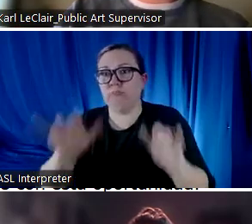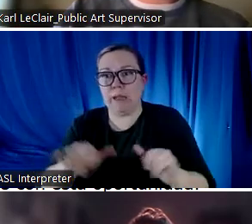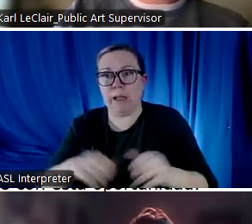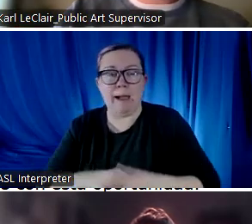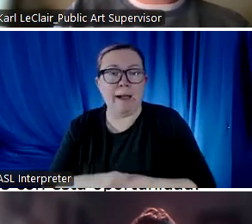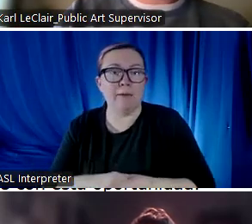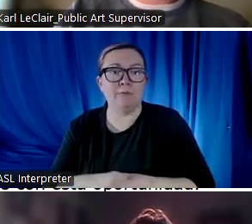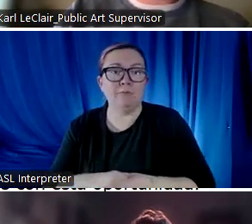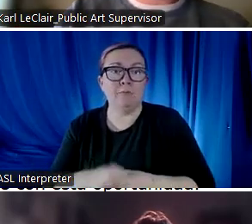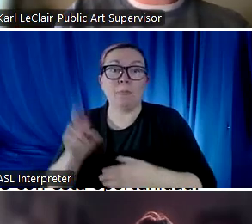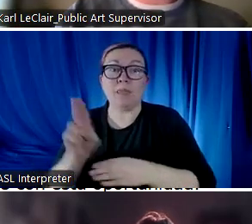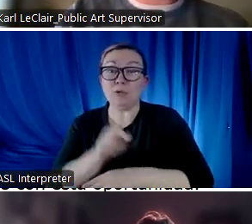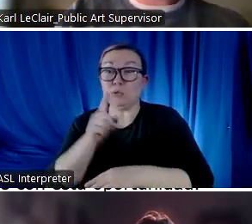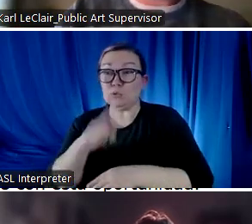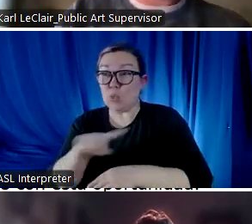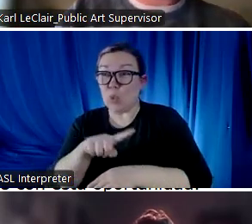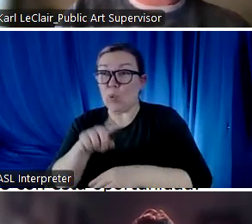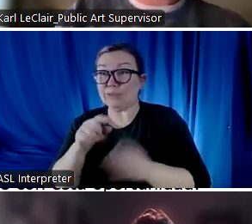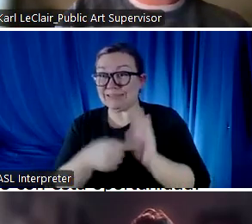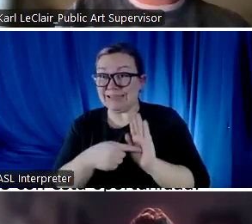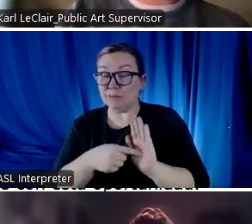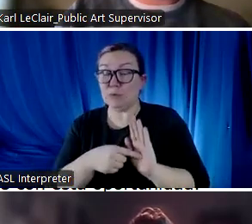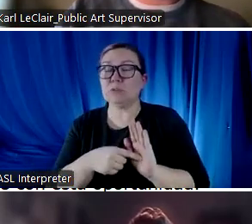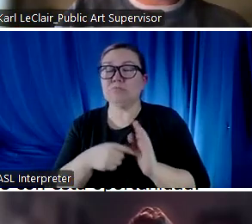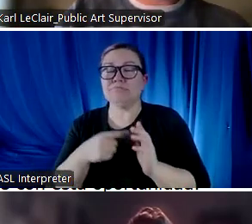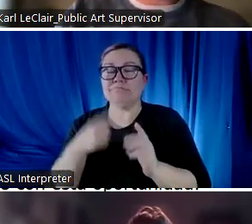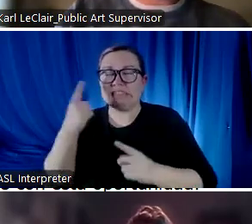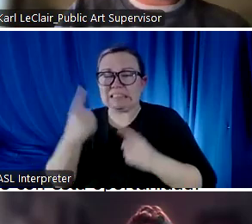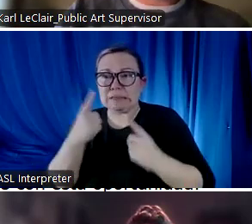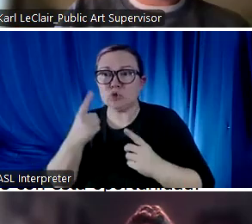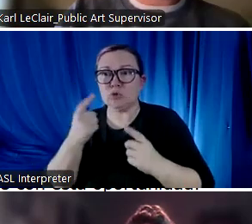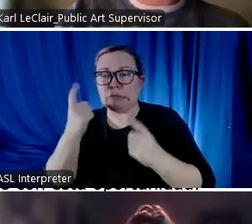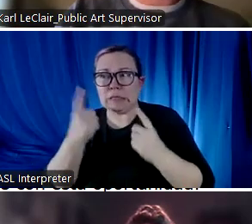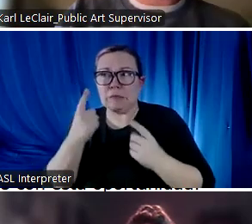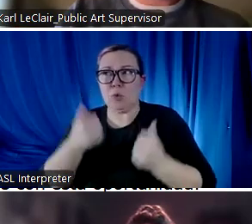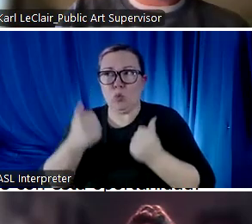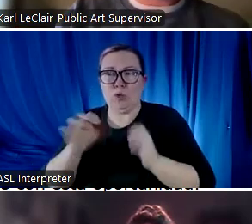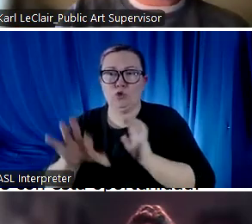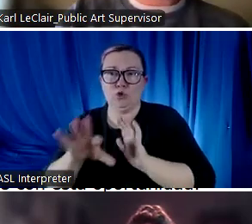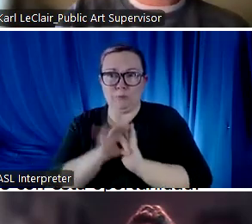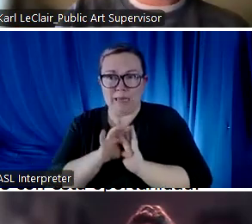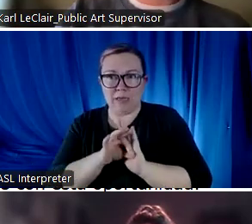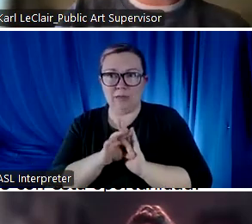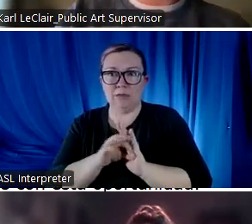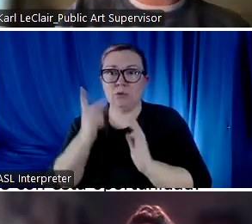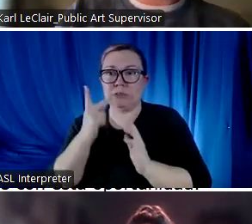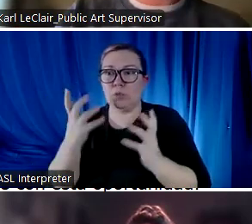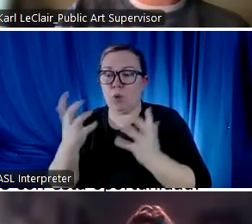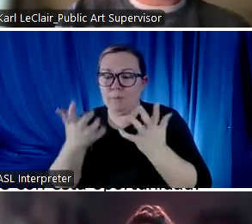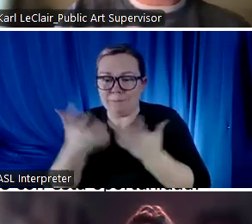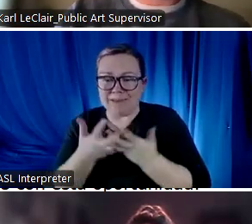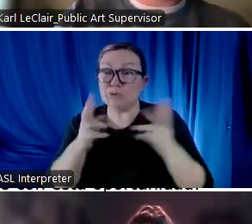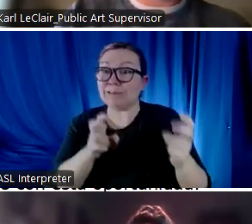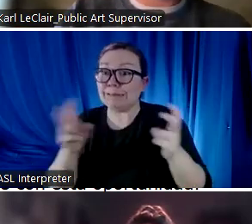use these examples strategically. And so, in reading through the themes, the type of work, I